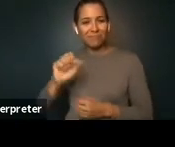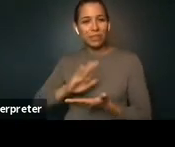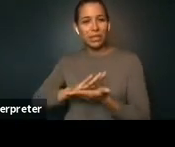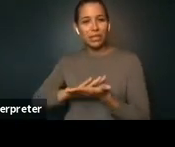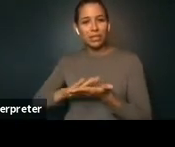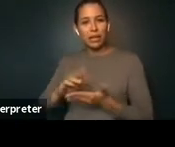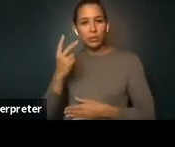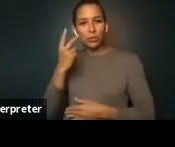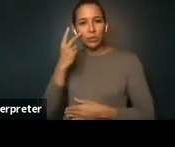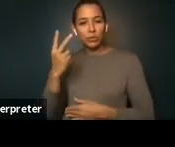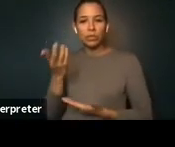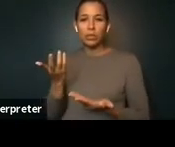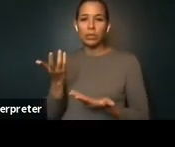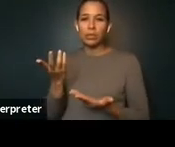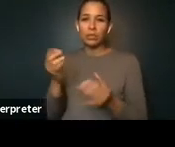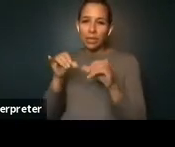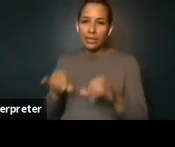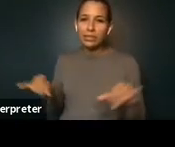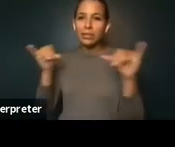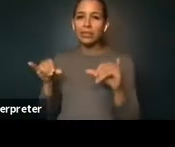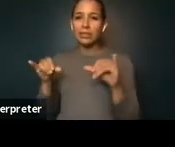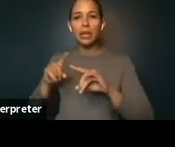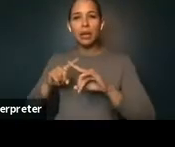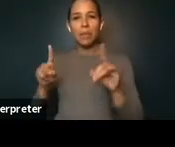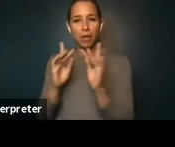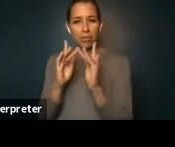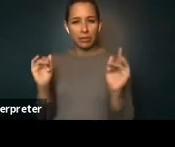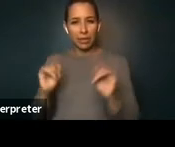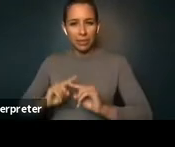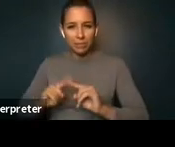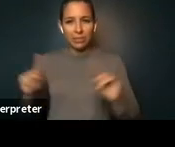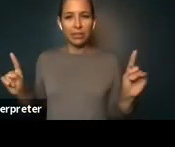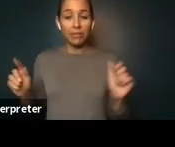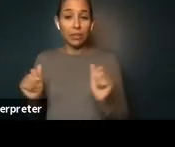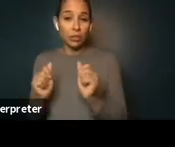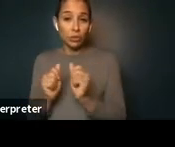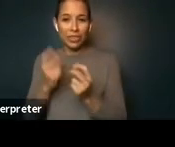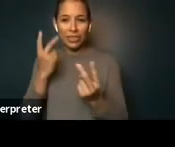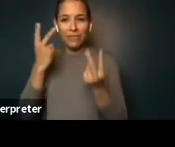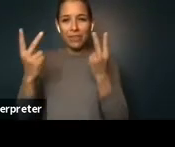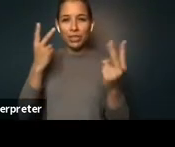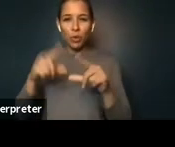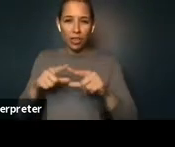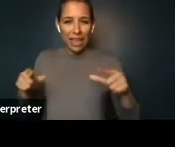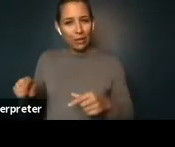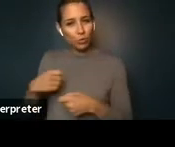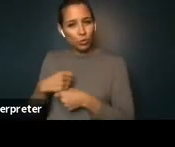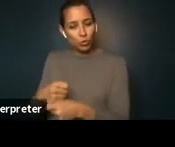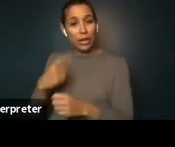between the visual language that you've created, right? Like, where the themes are repeating, but sort of like the style of drawing shifts, um,